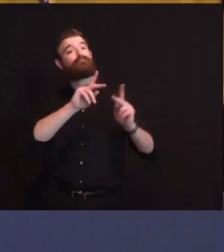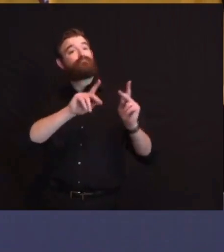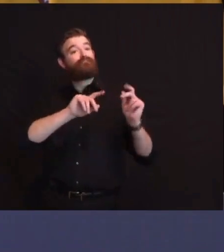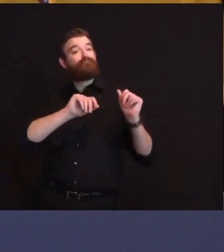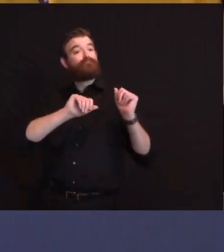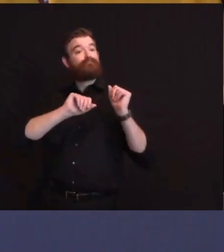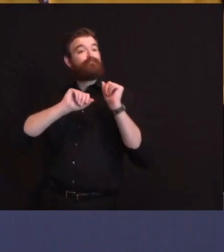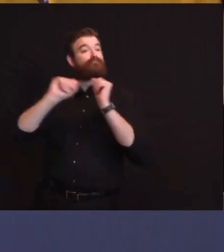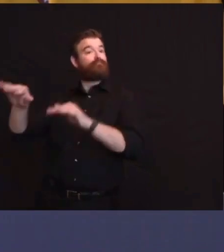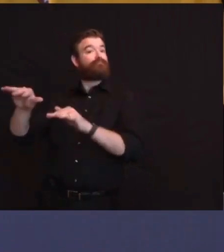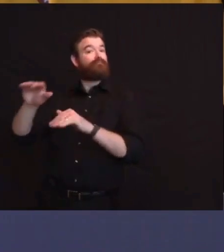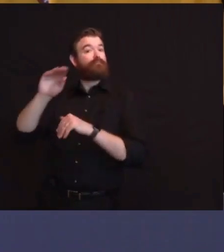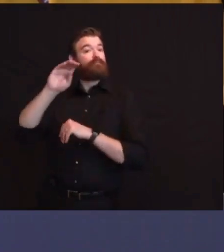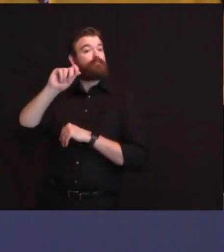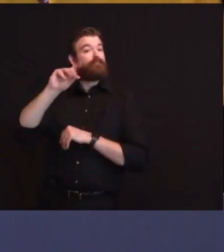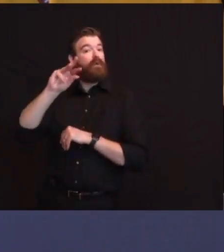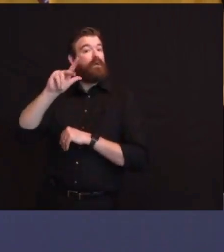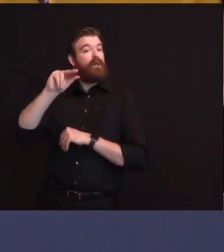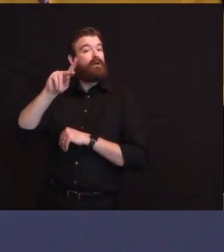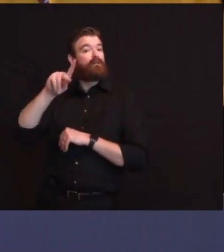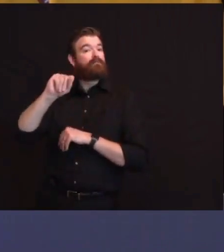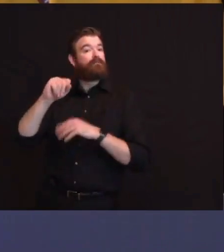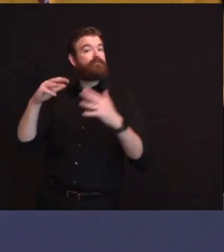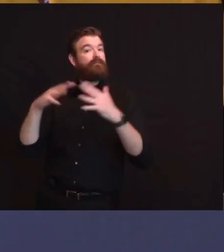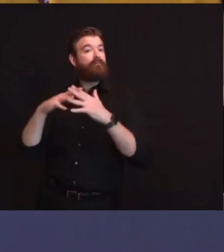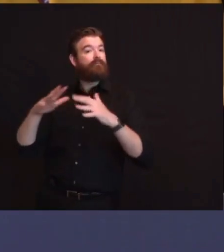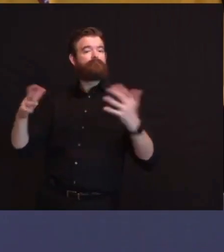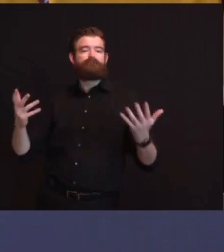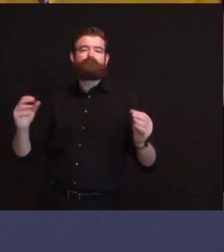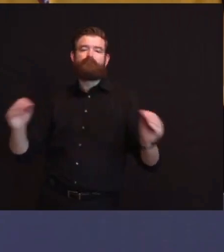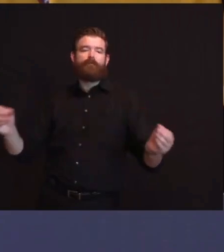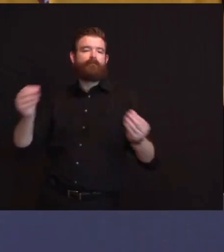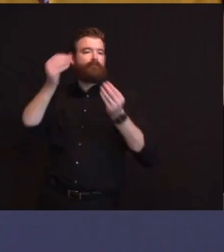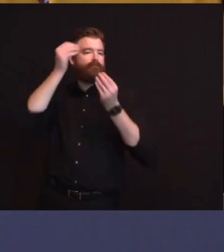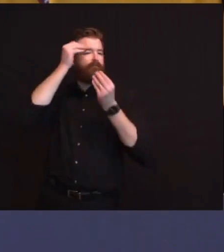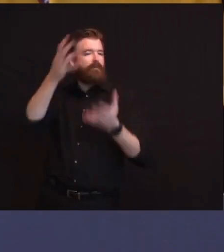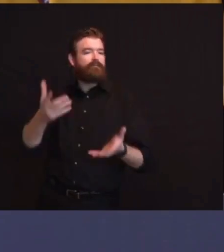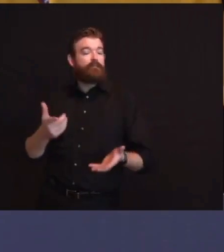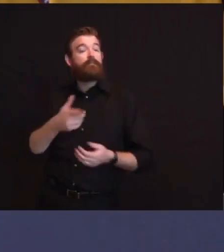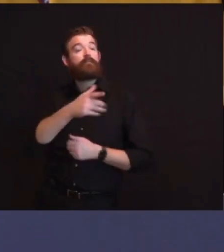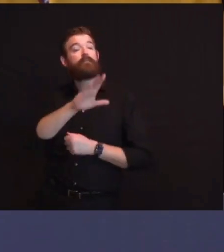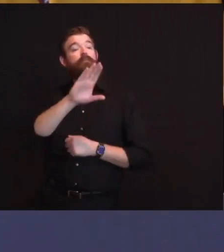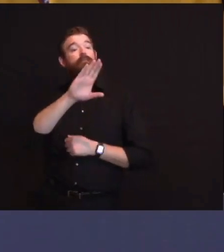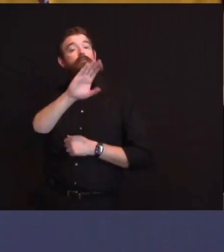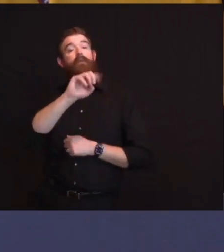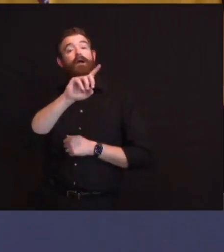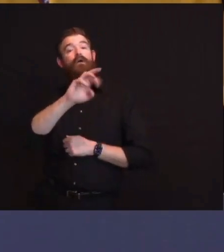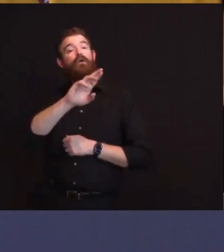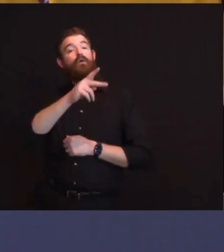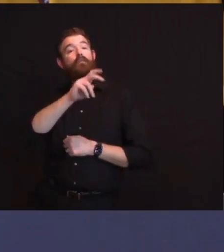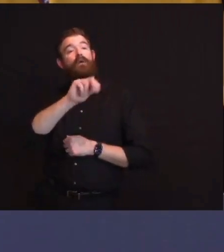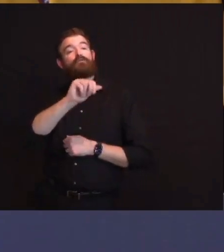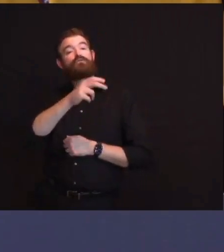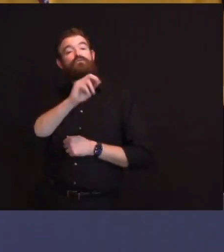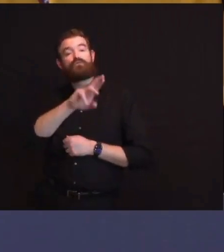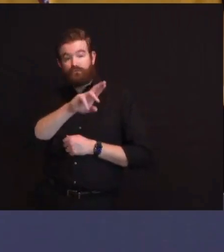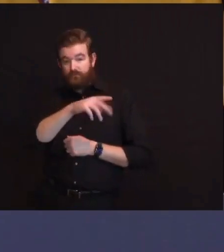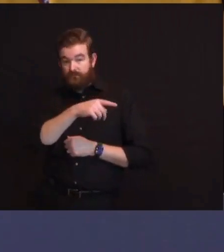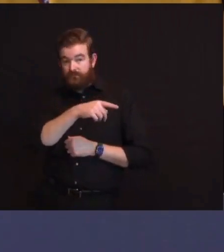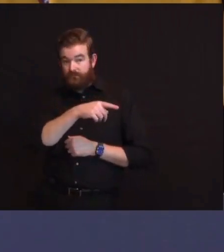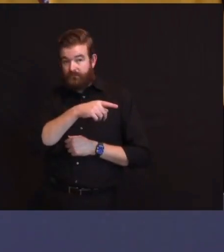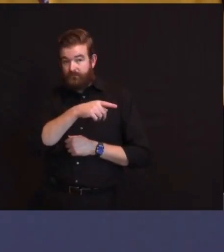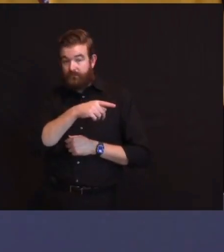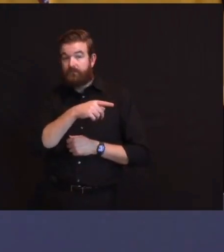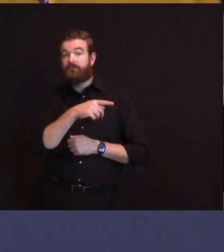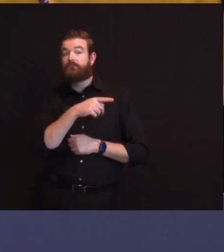So there's nothing to report there. On Bedminster, actually, I raised this. I should have said this earlier. Very constructive